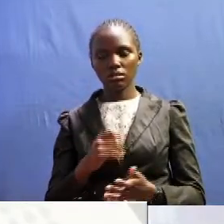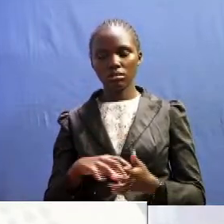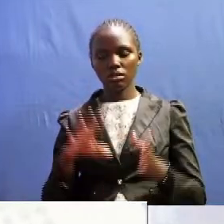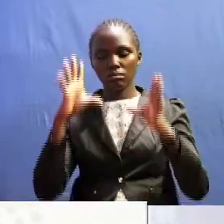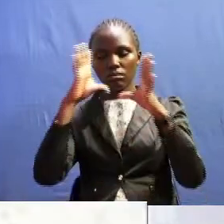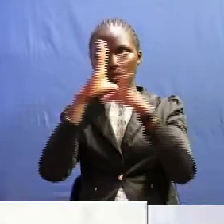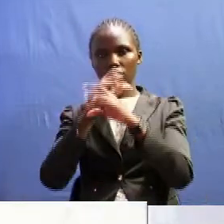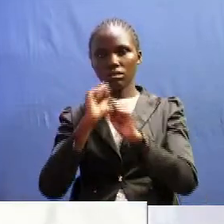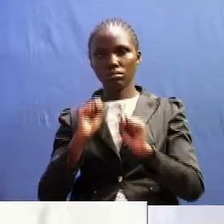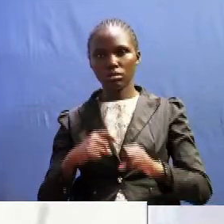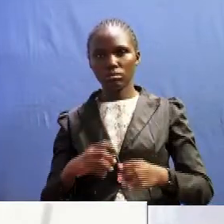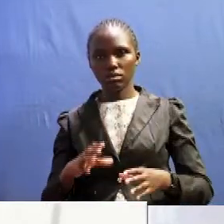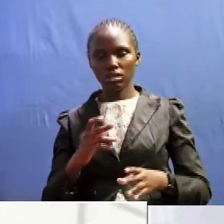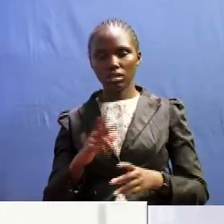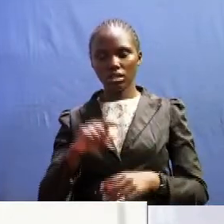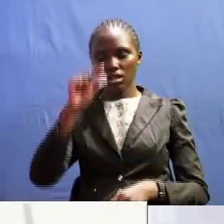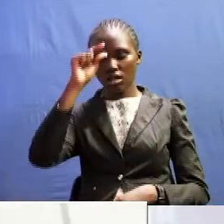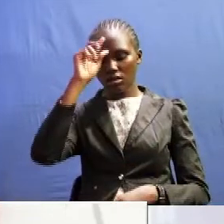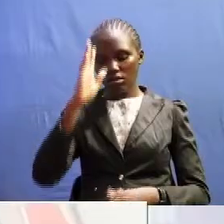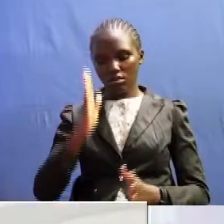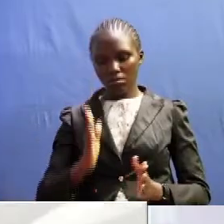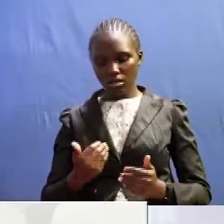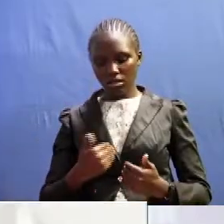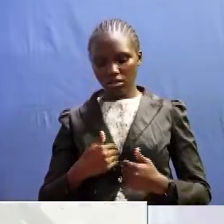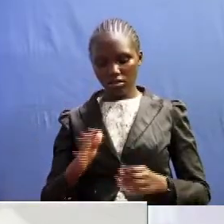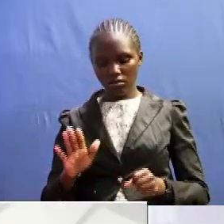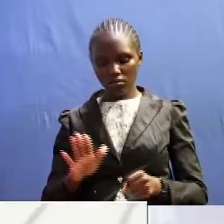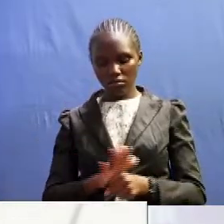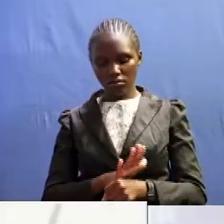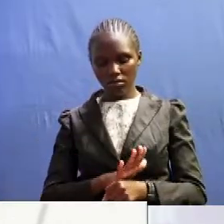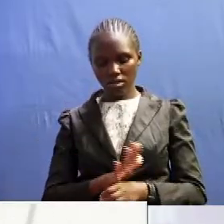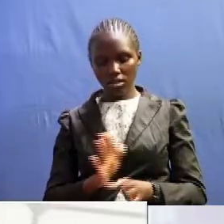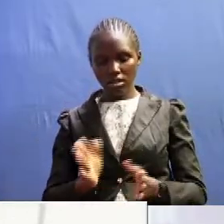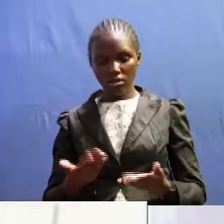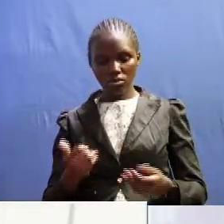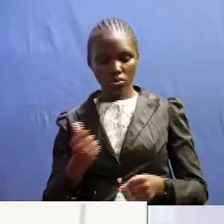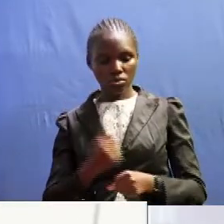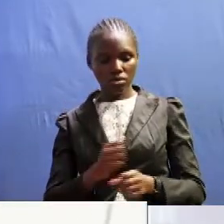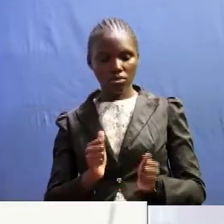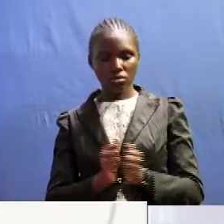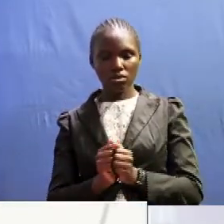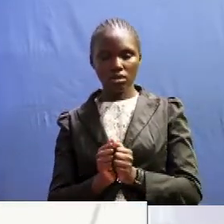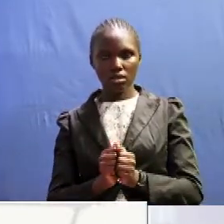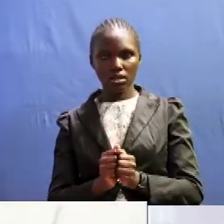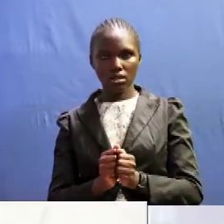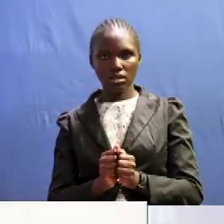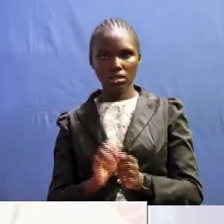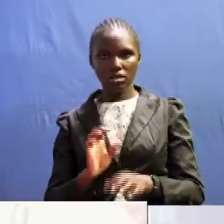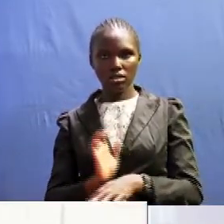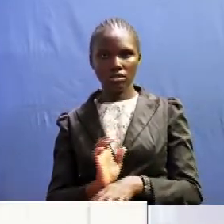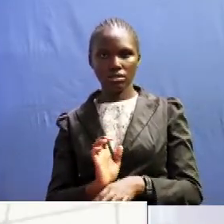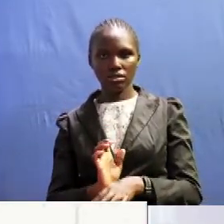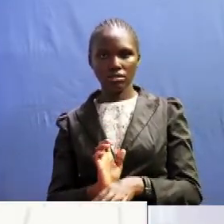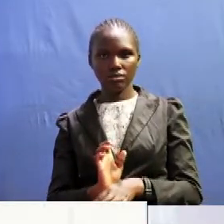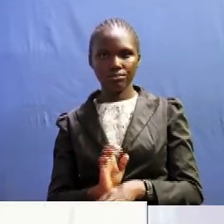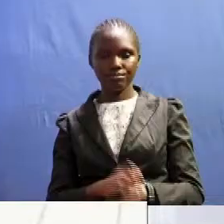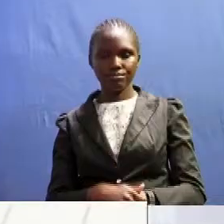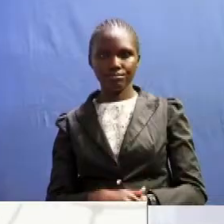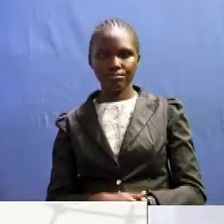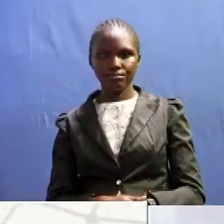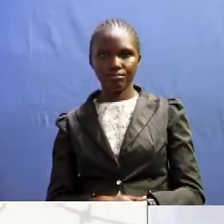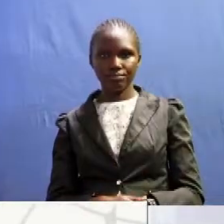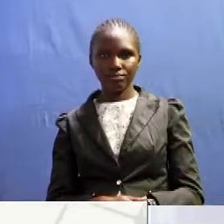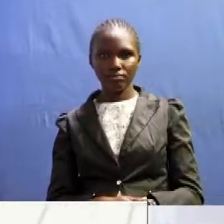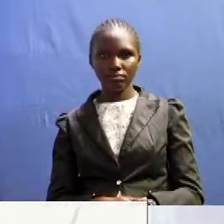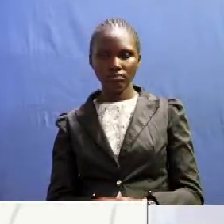President William Ruto's regime, saying that the cost of living is neither determined in political rallies nor churches. Yusuf Abdinasir